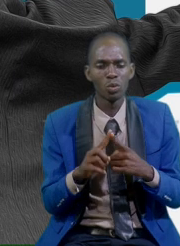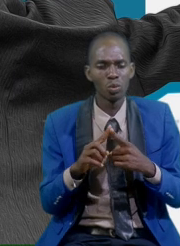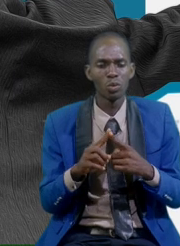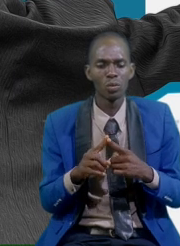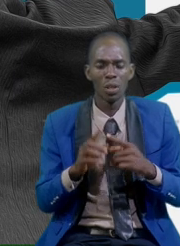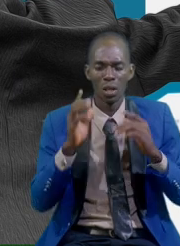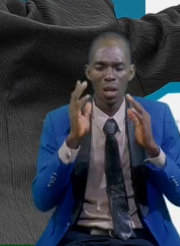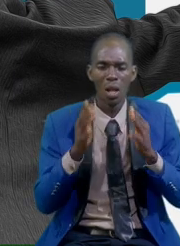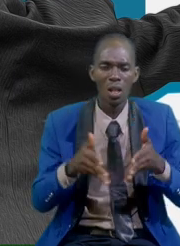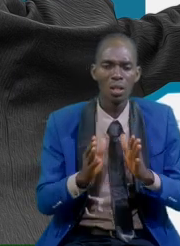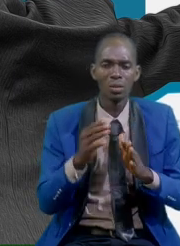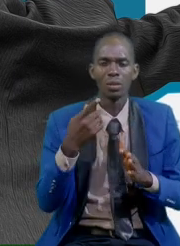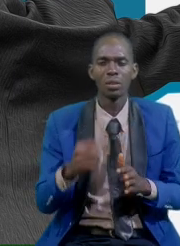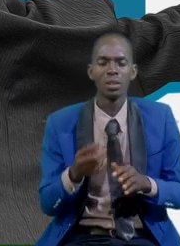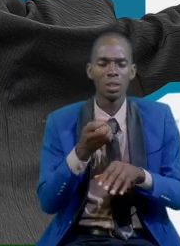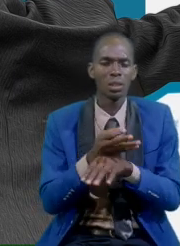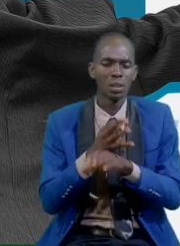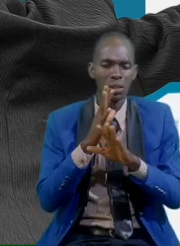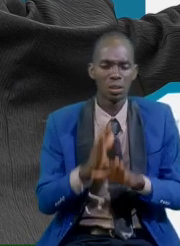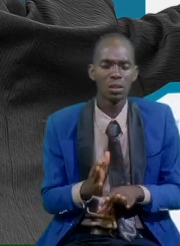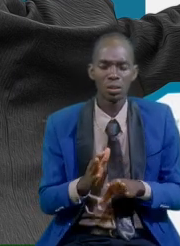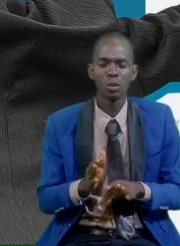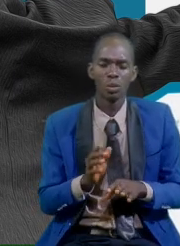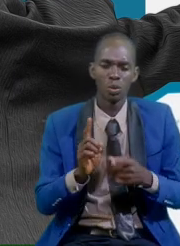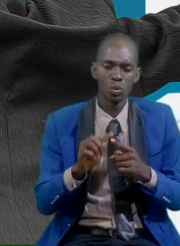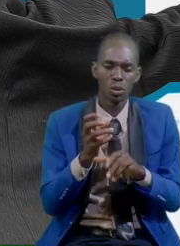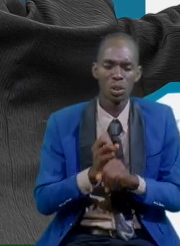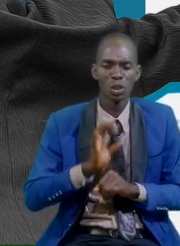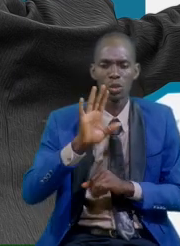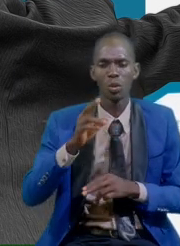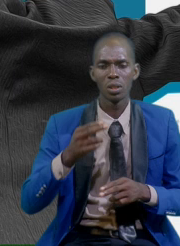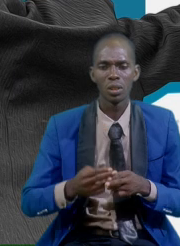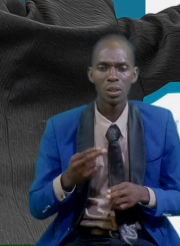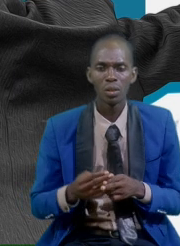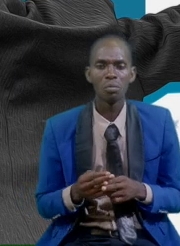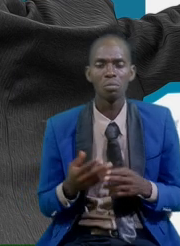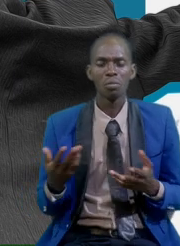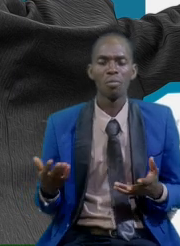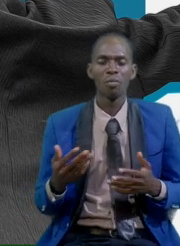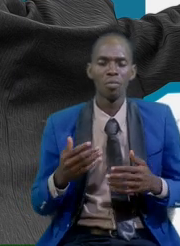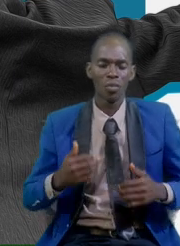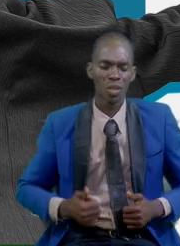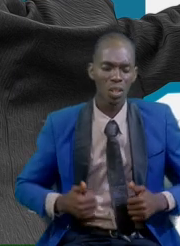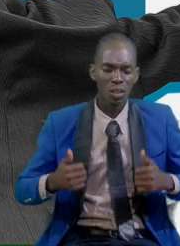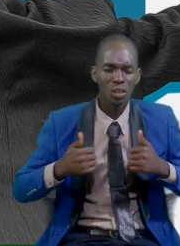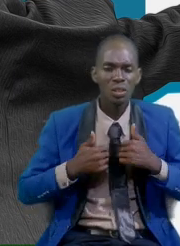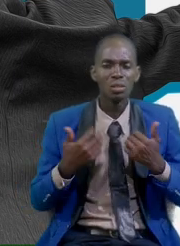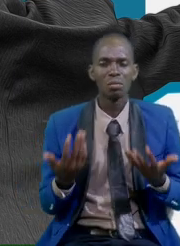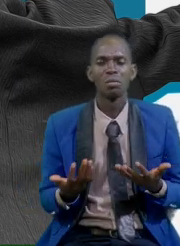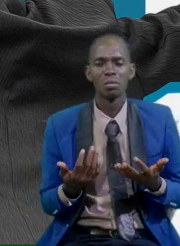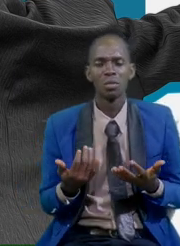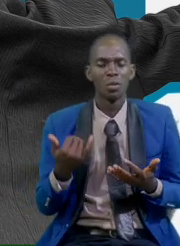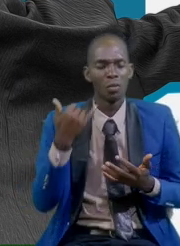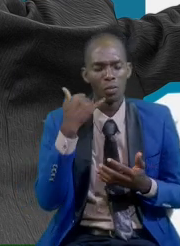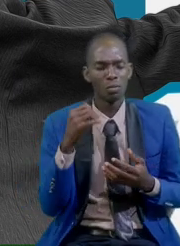name, full names. If you have any nickname, what you are popularly called, you give that name. And